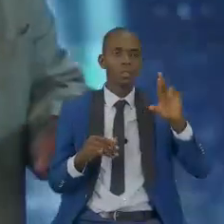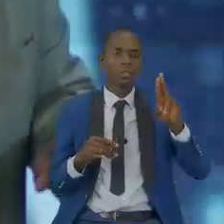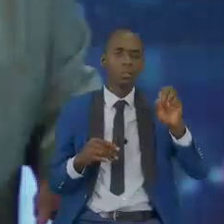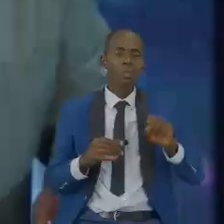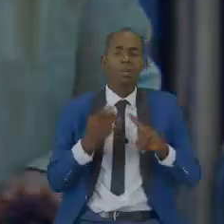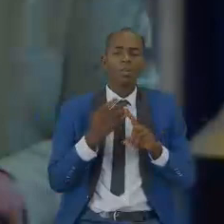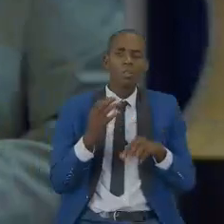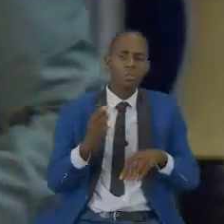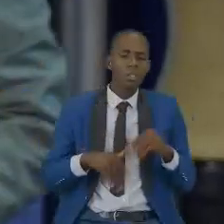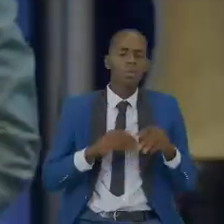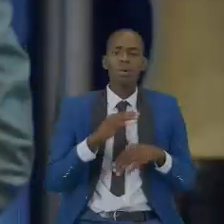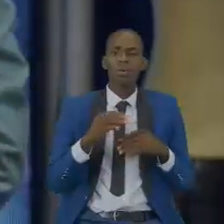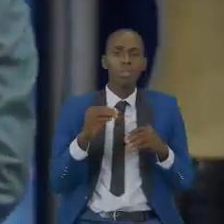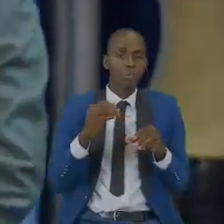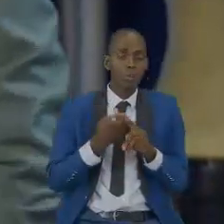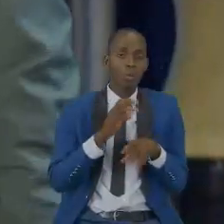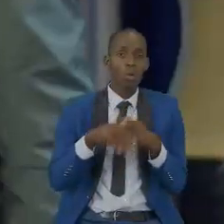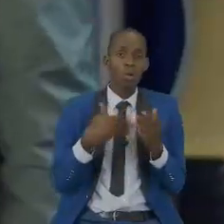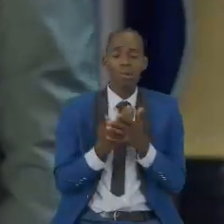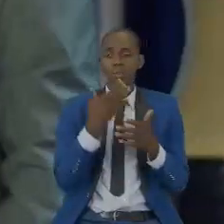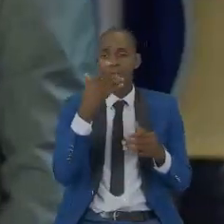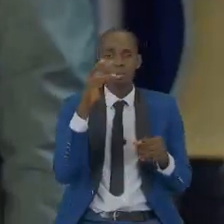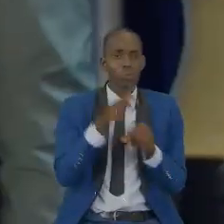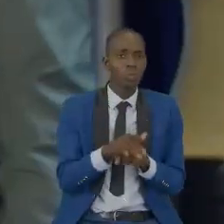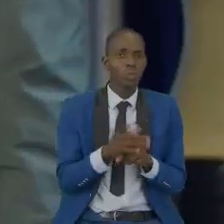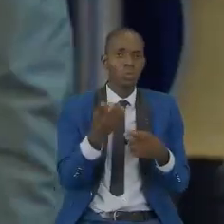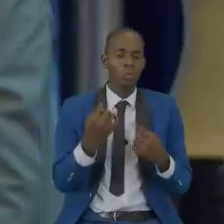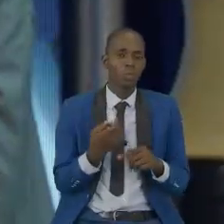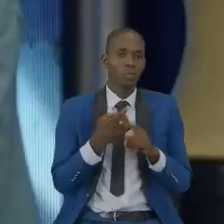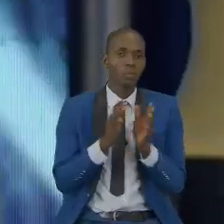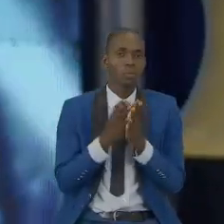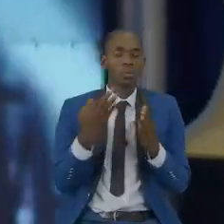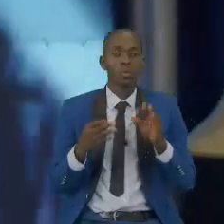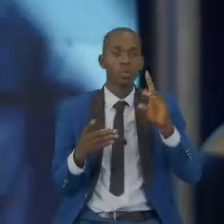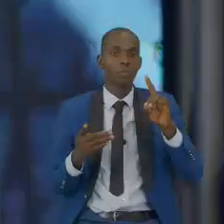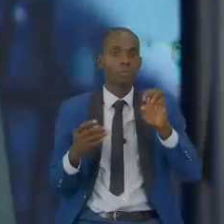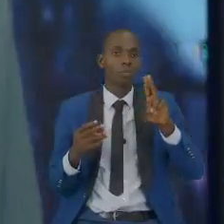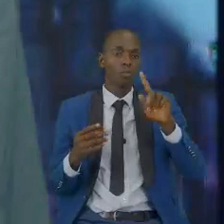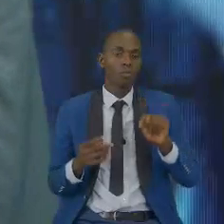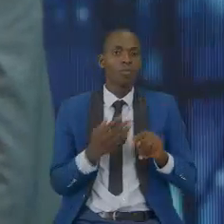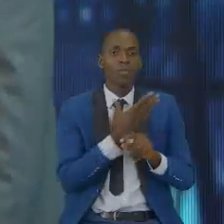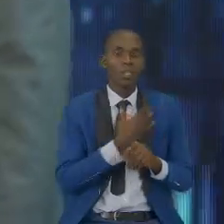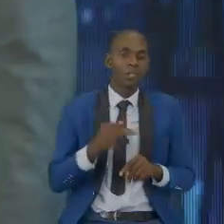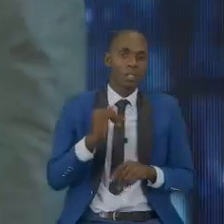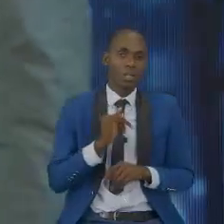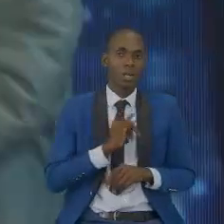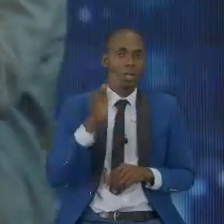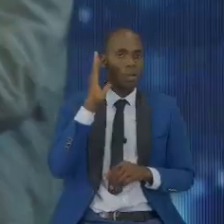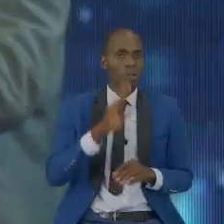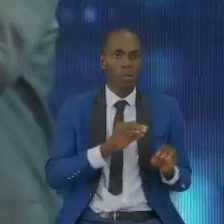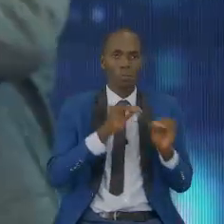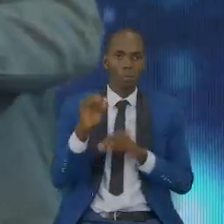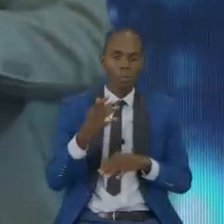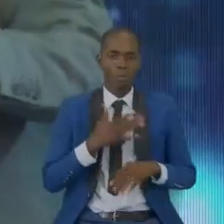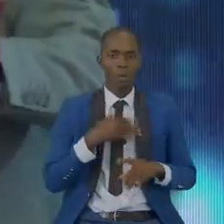out of Deuteronomy. Prophet like unto you, I will send unto the people, and I'll put my word of power in his